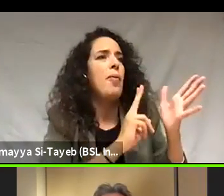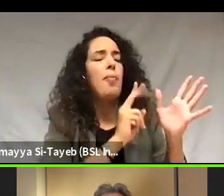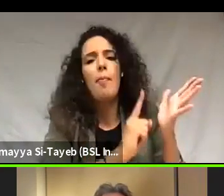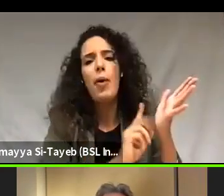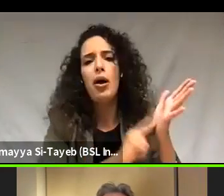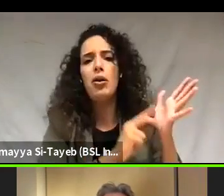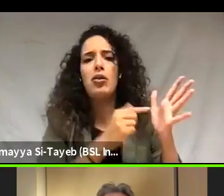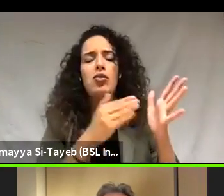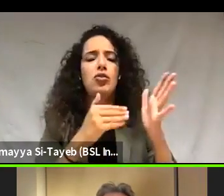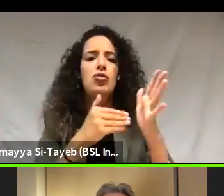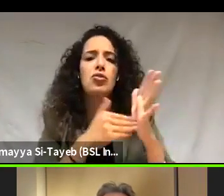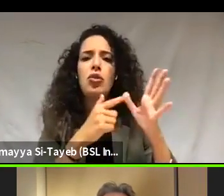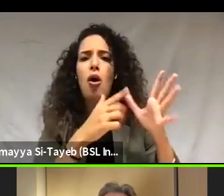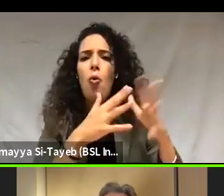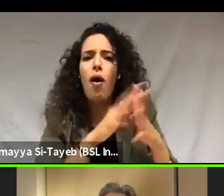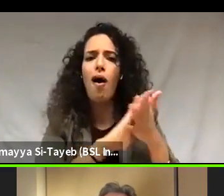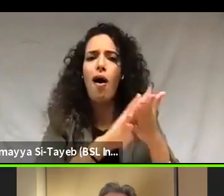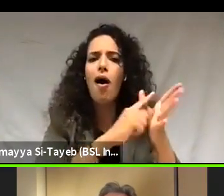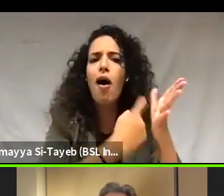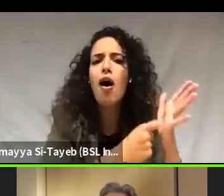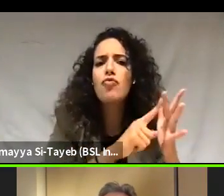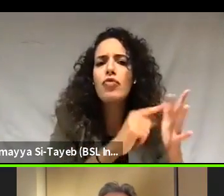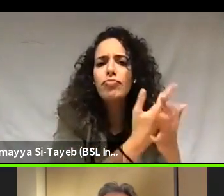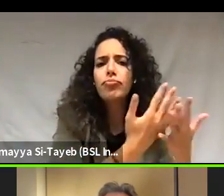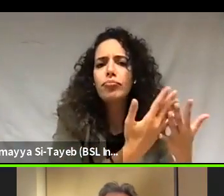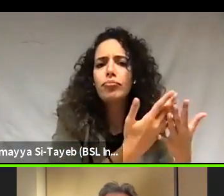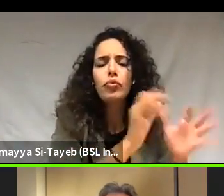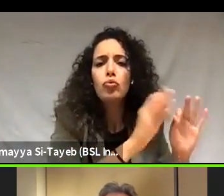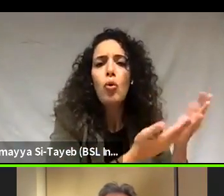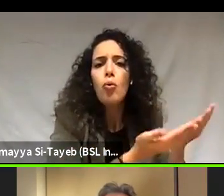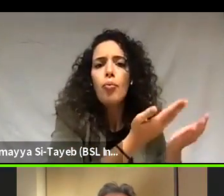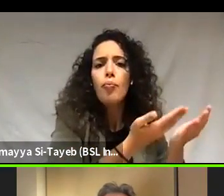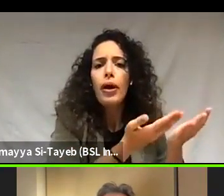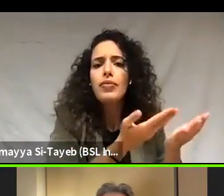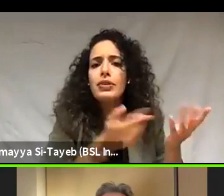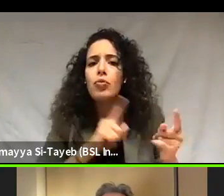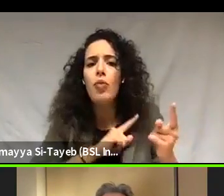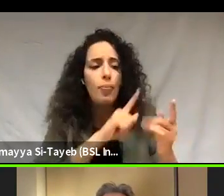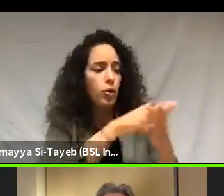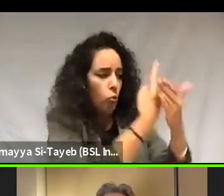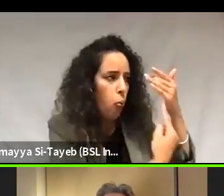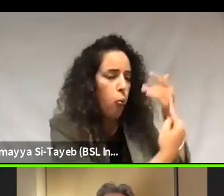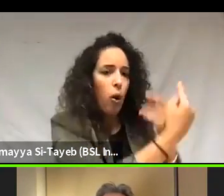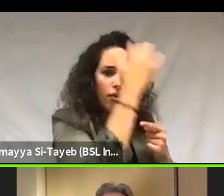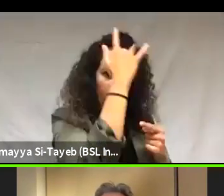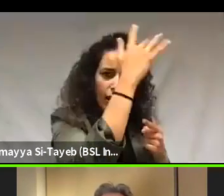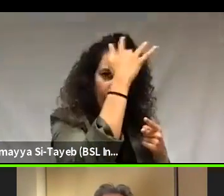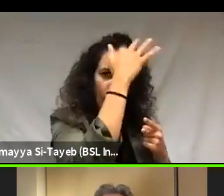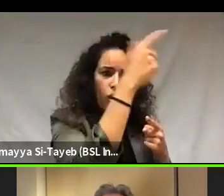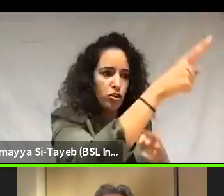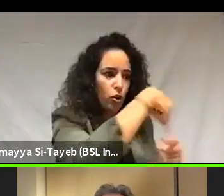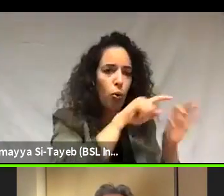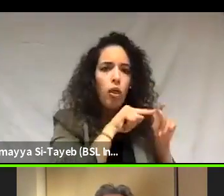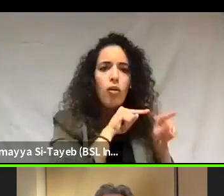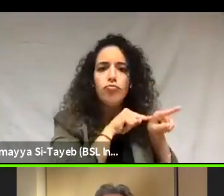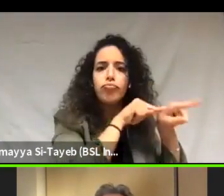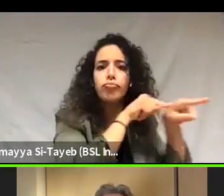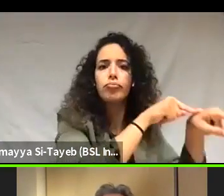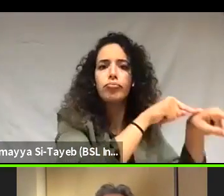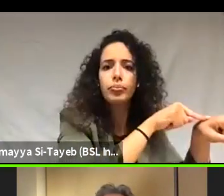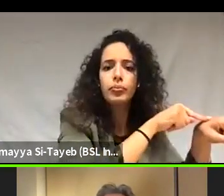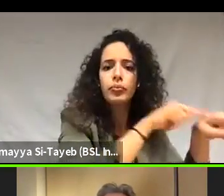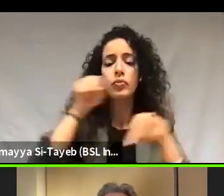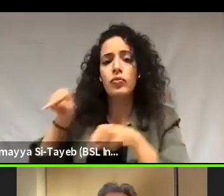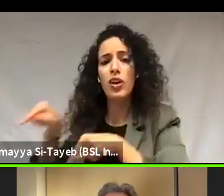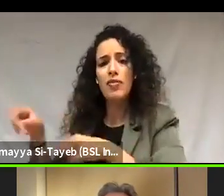pay allegiance to. There is no comparison with far right. You know, there are some who are nationalists. There are people who think